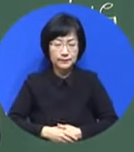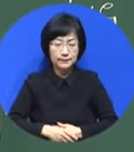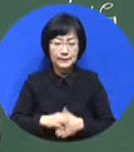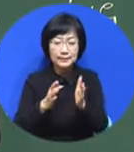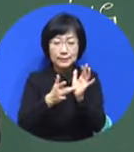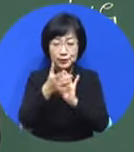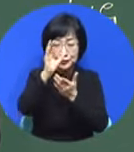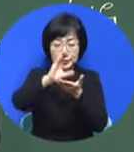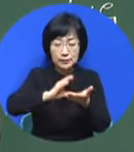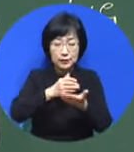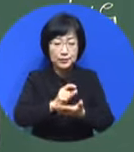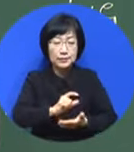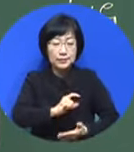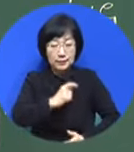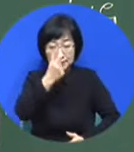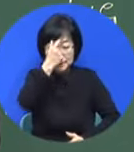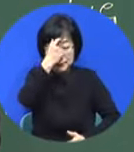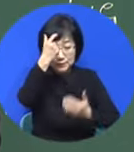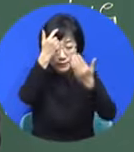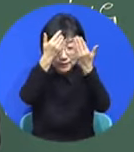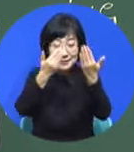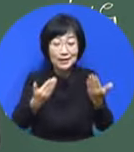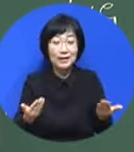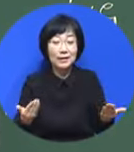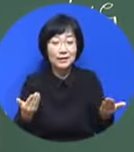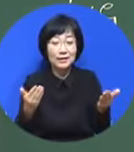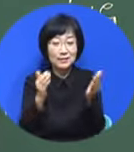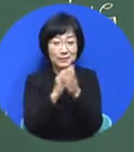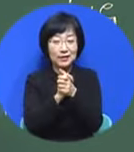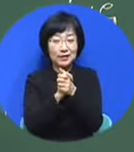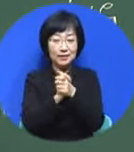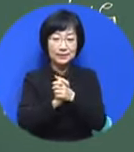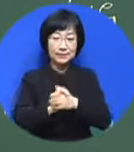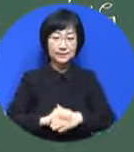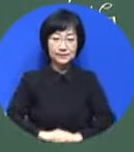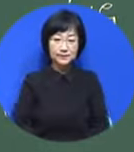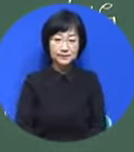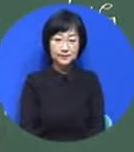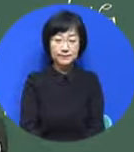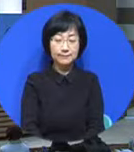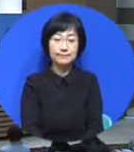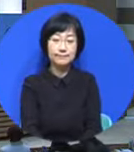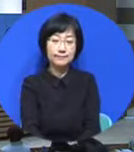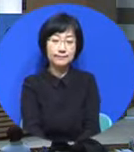In Jesus Christ's name we pray. Amen.